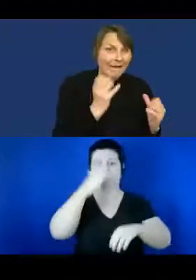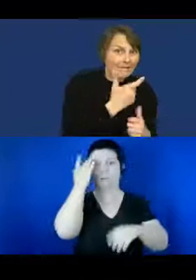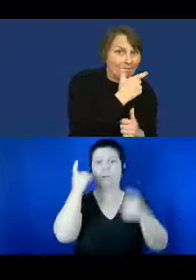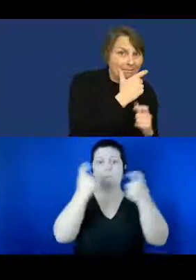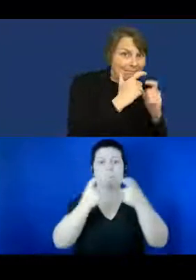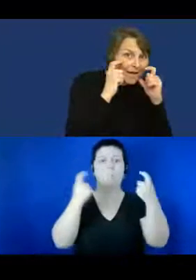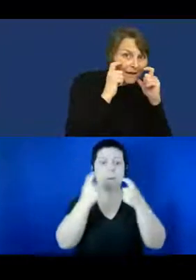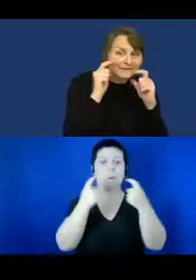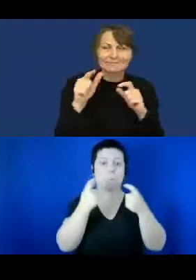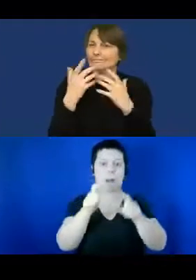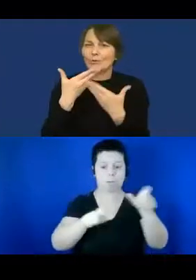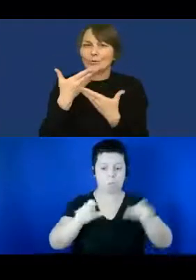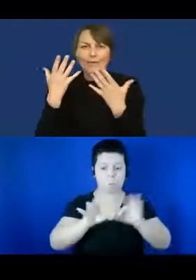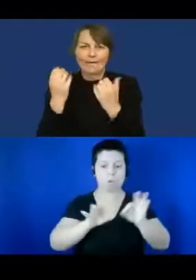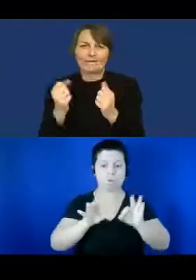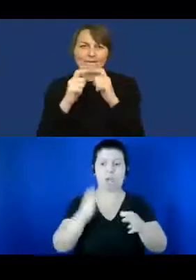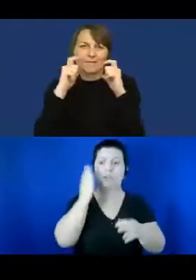project.